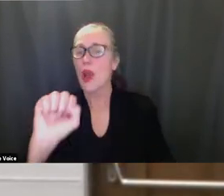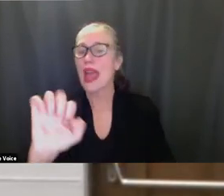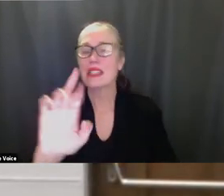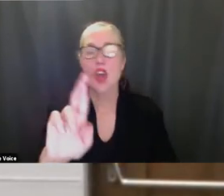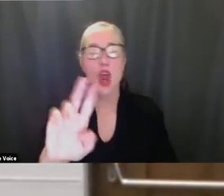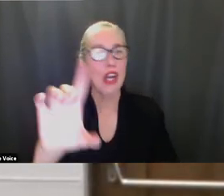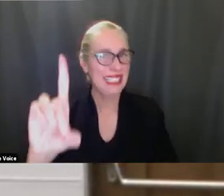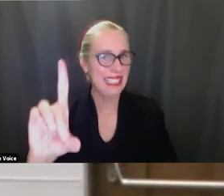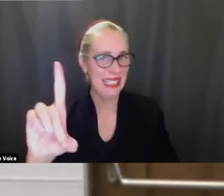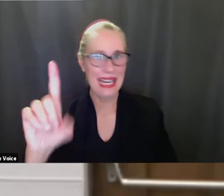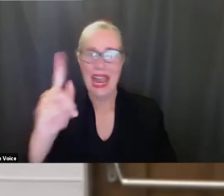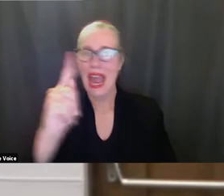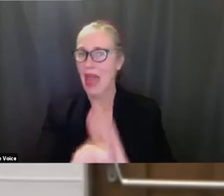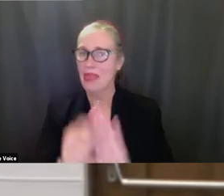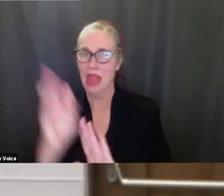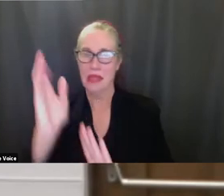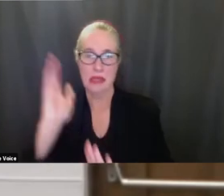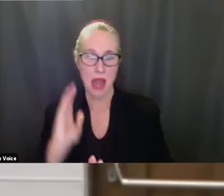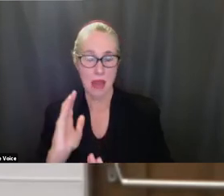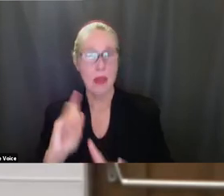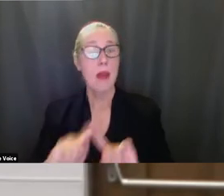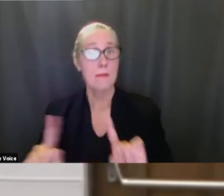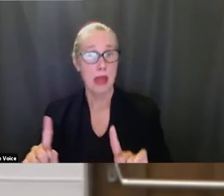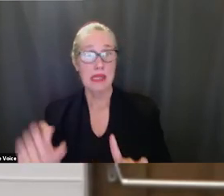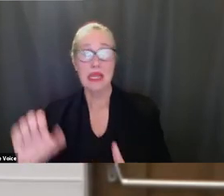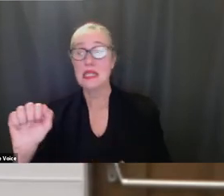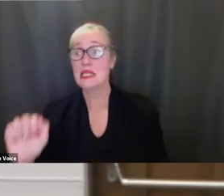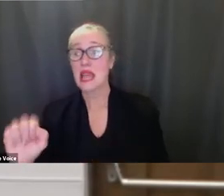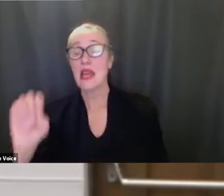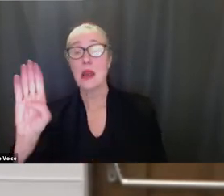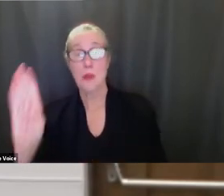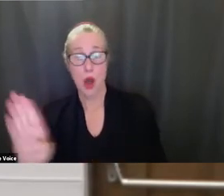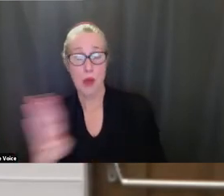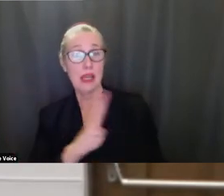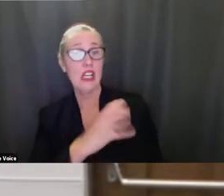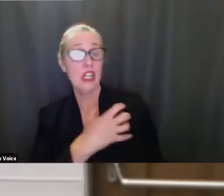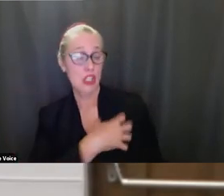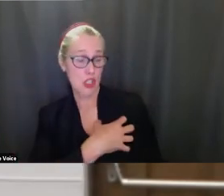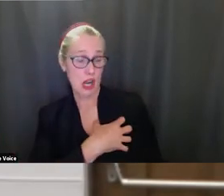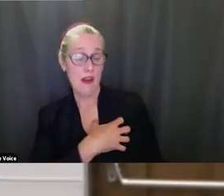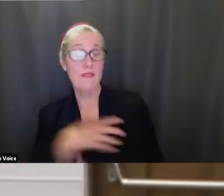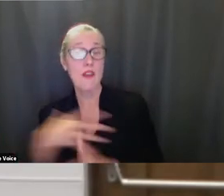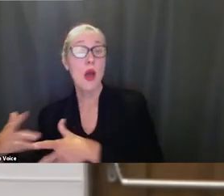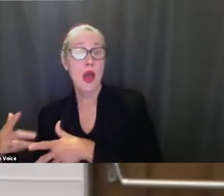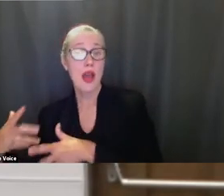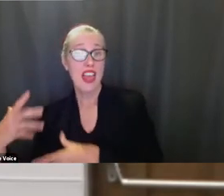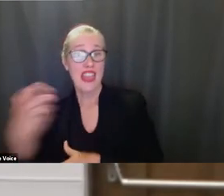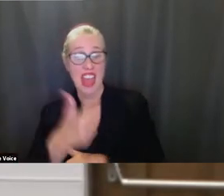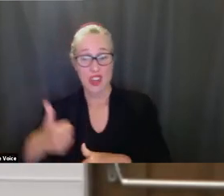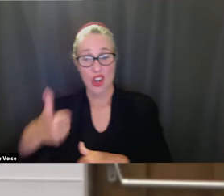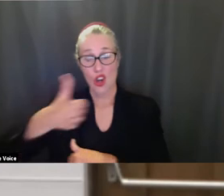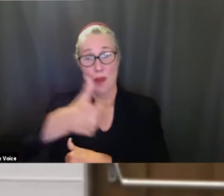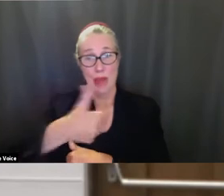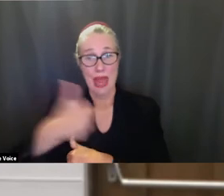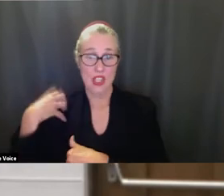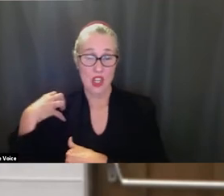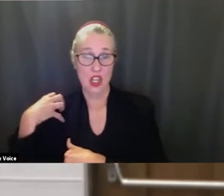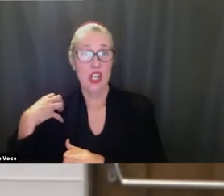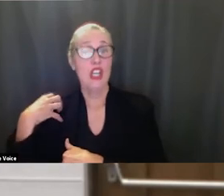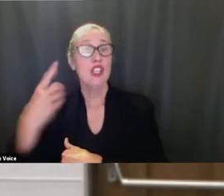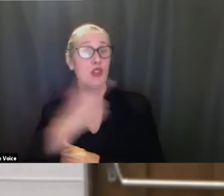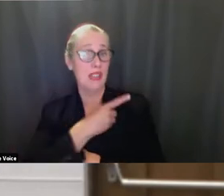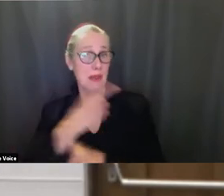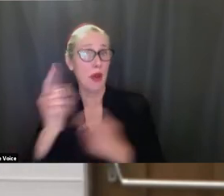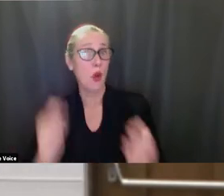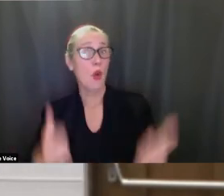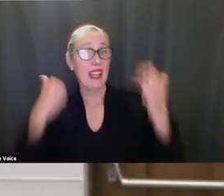that time however the santa barbara sheriff's commander mobilized a response that was that resulted in deputies quickly being